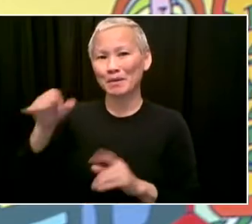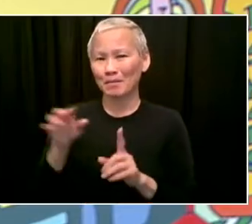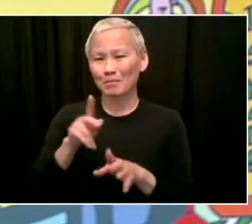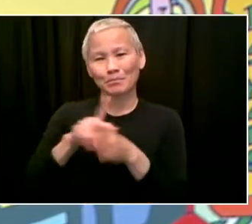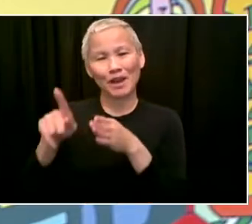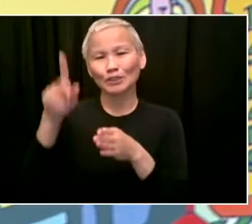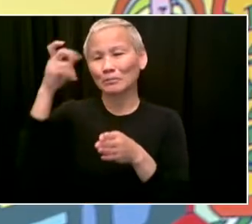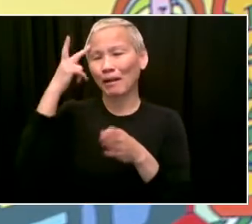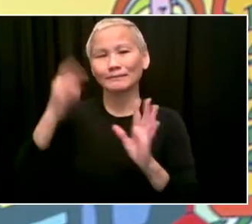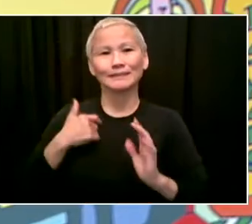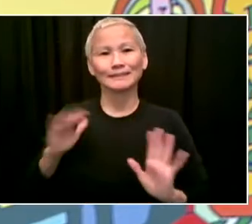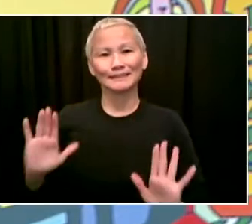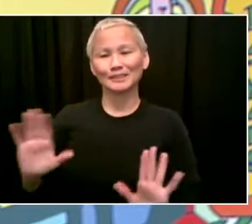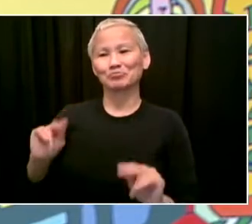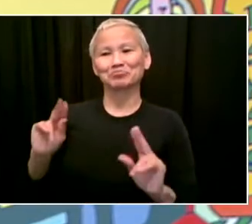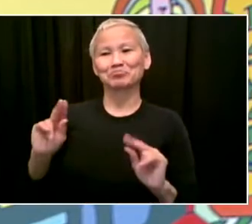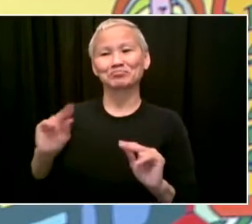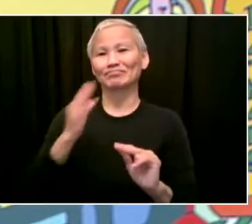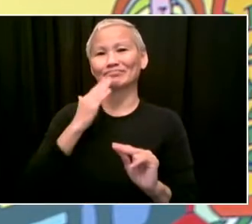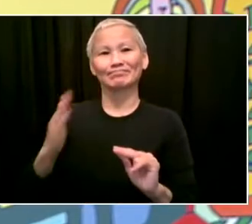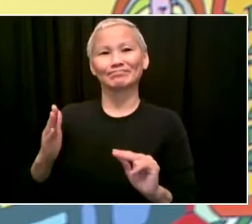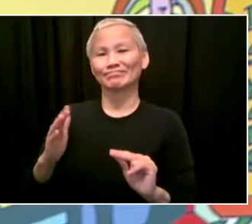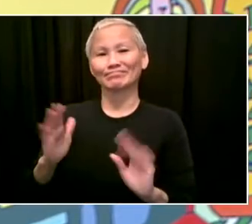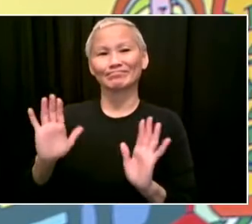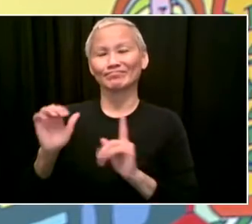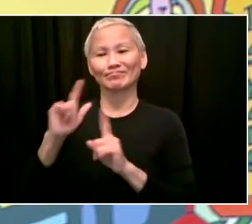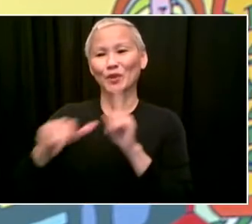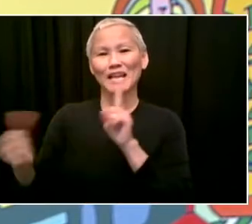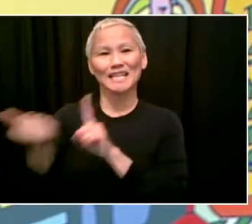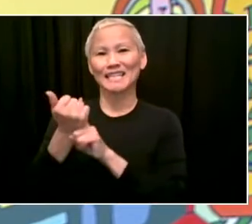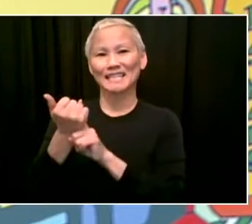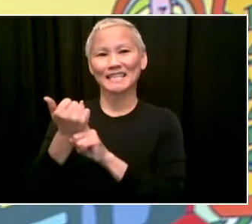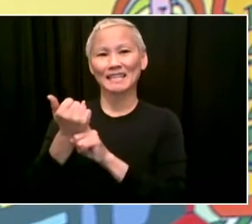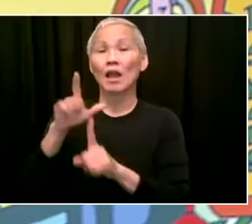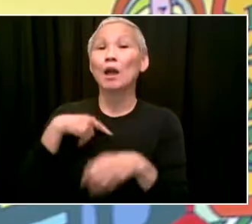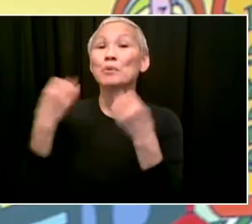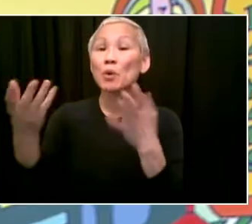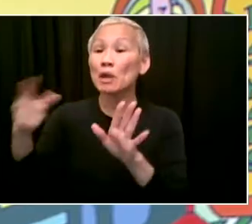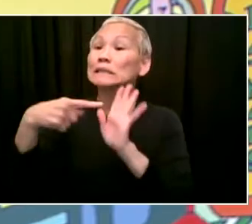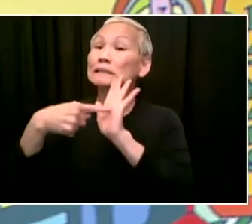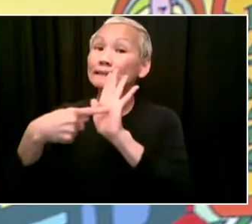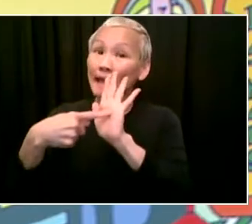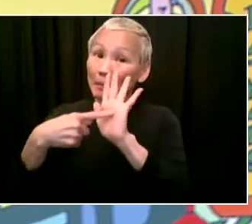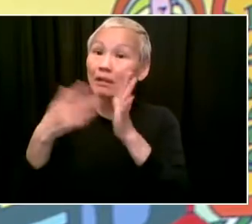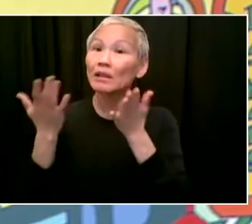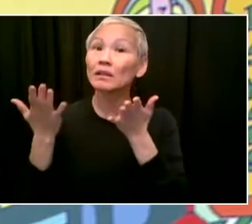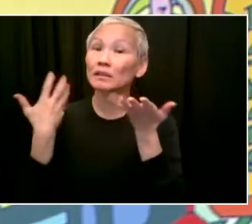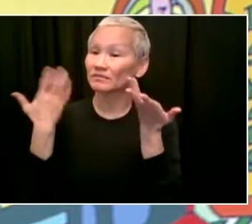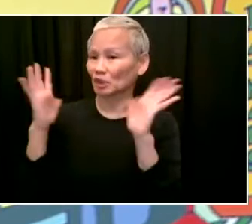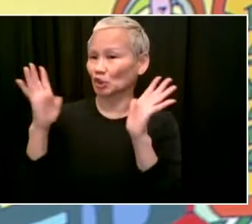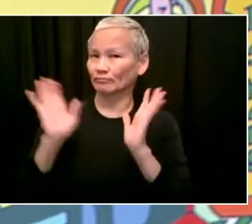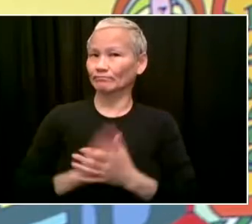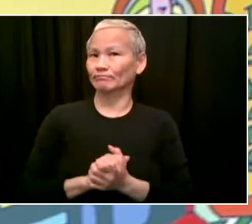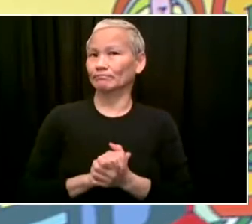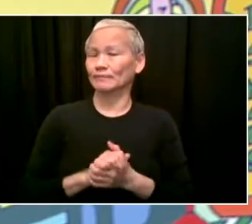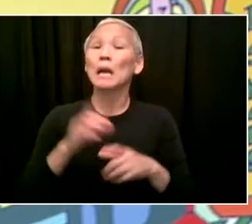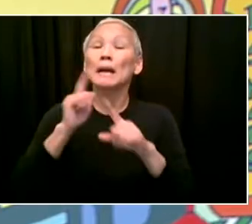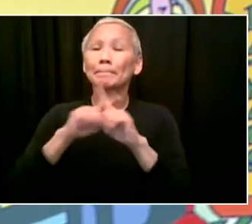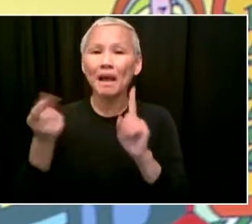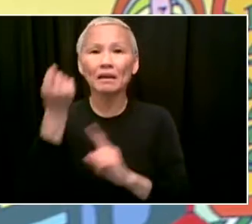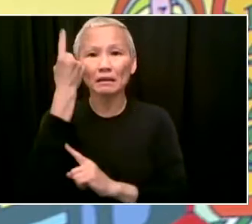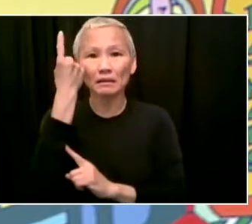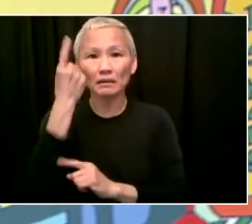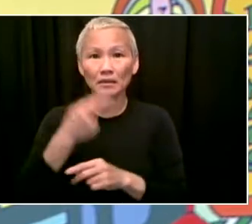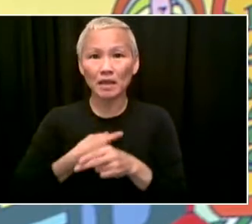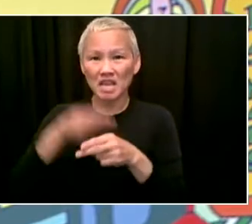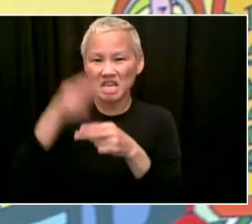examples that were just striking to me. But I'm not, again, going to get into talking